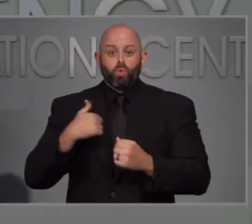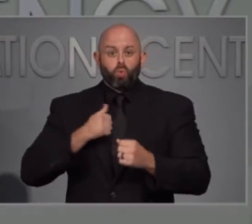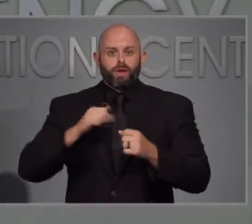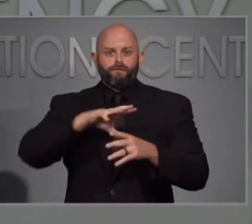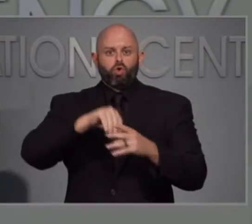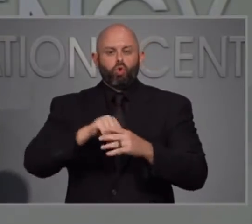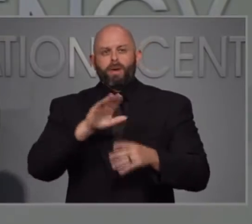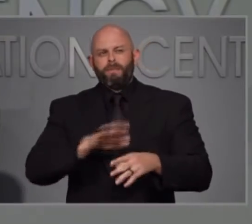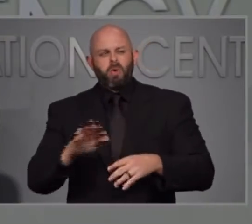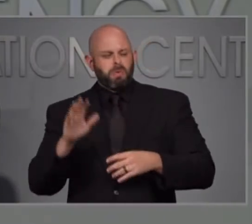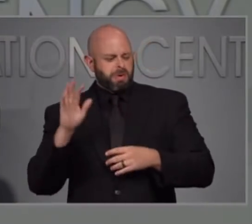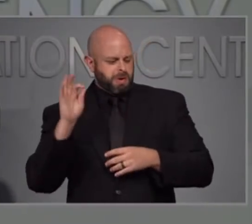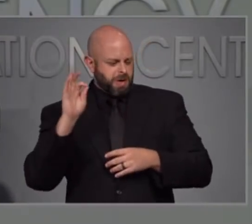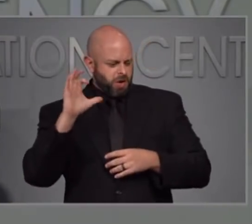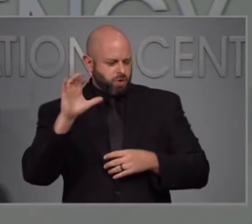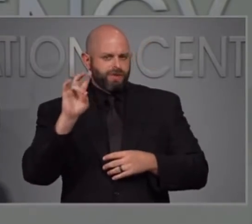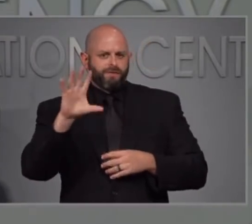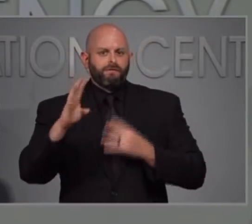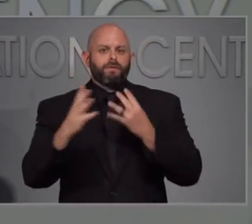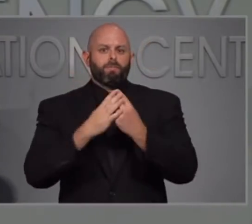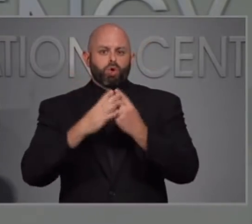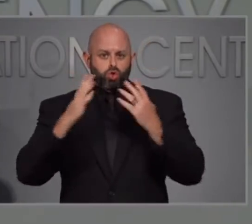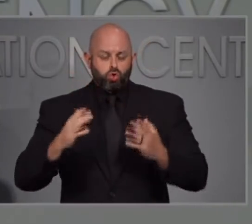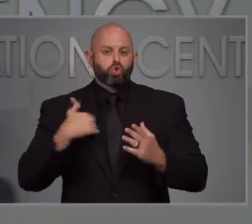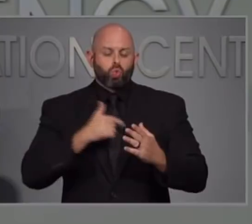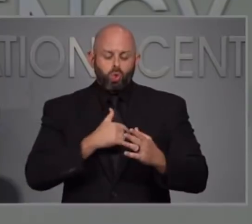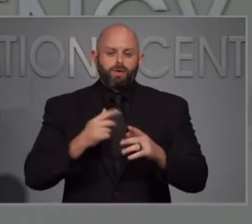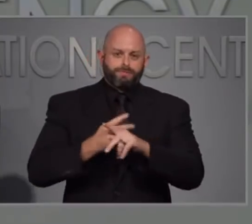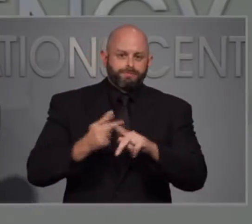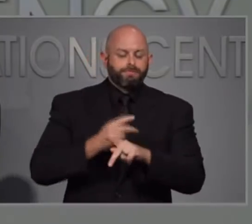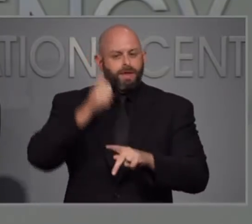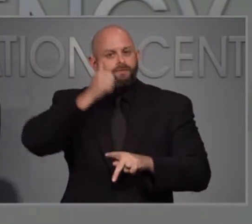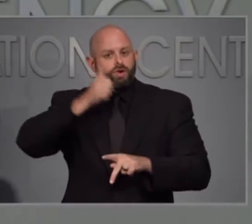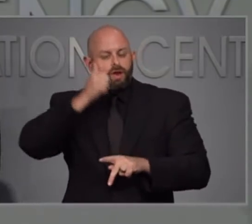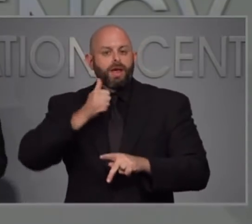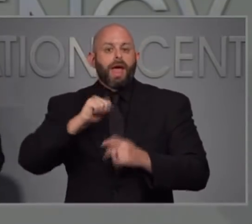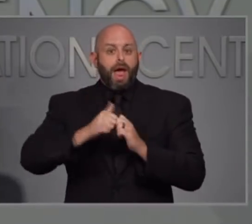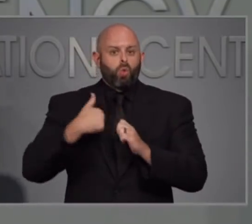about 975, and we are working through that daily as well.